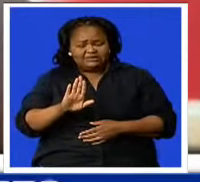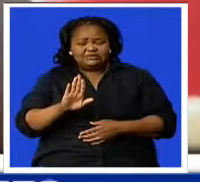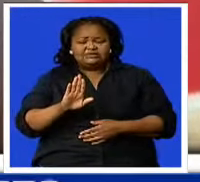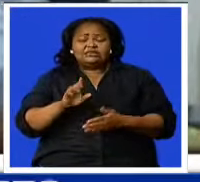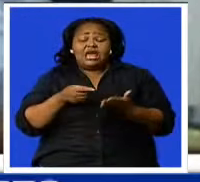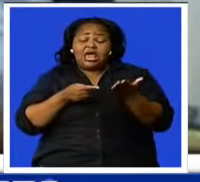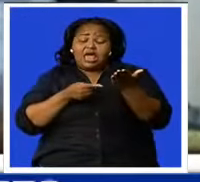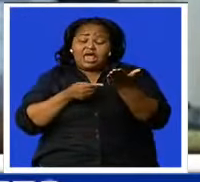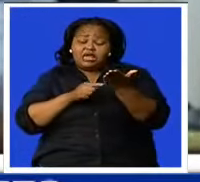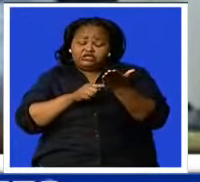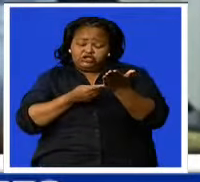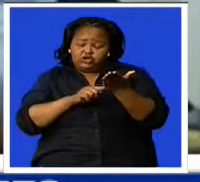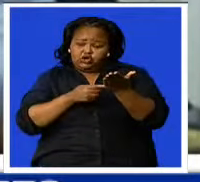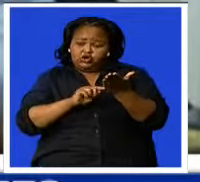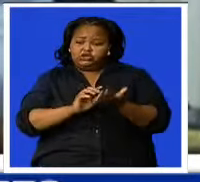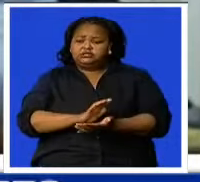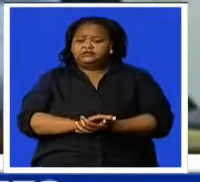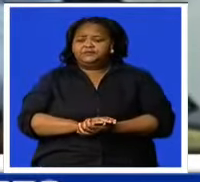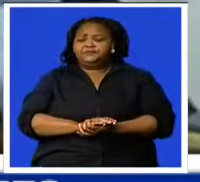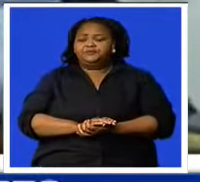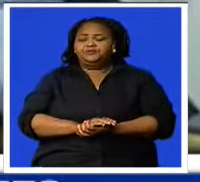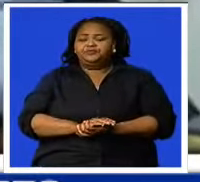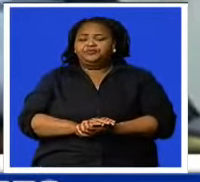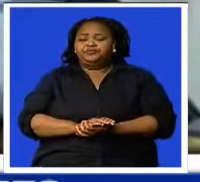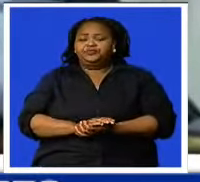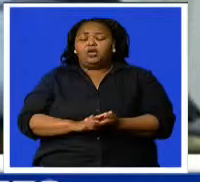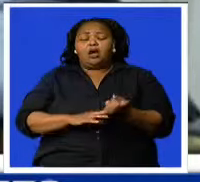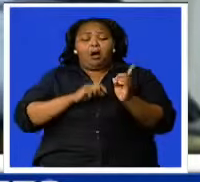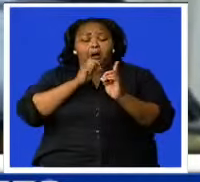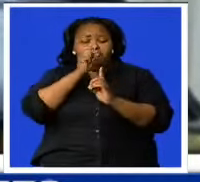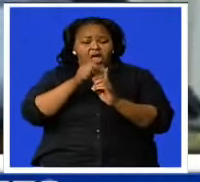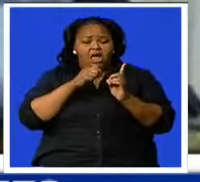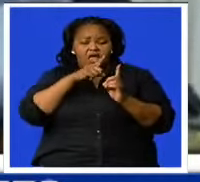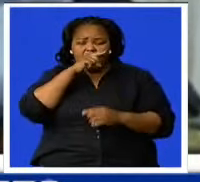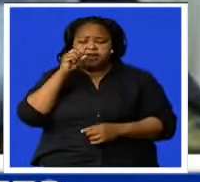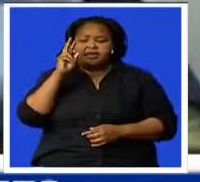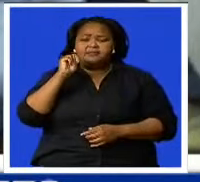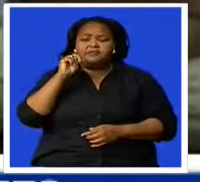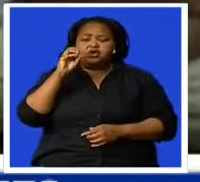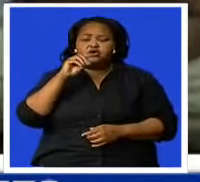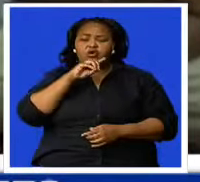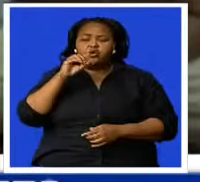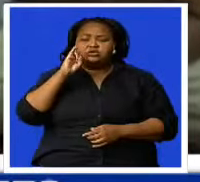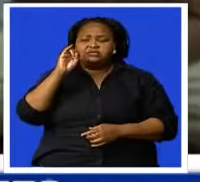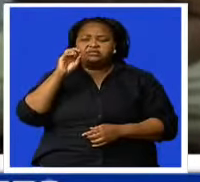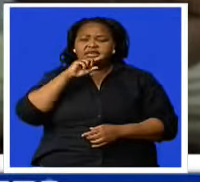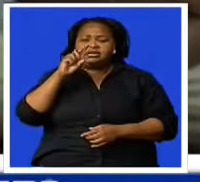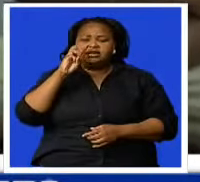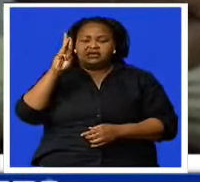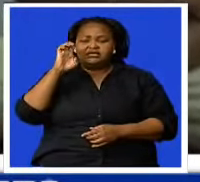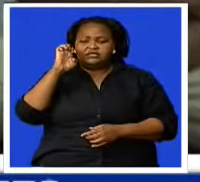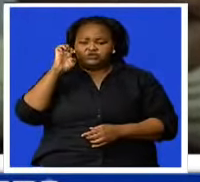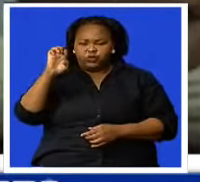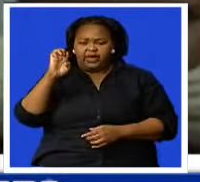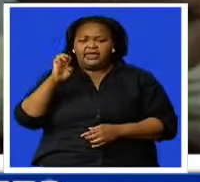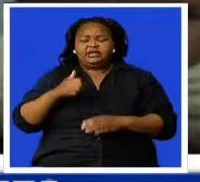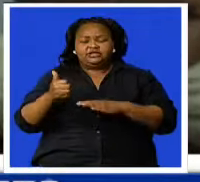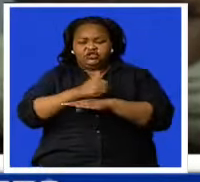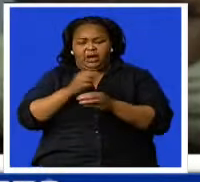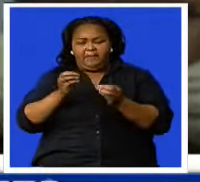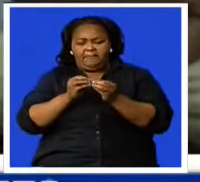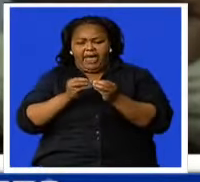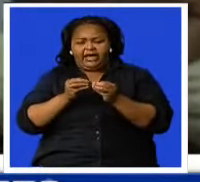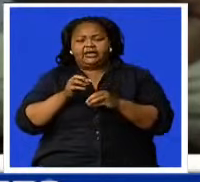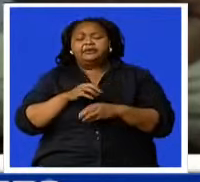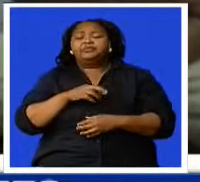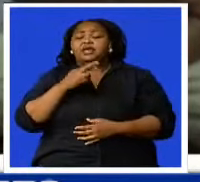bear. Nozizwe Mulela lokhulumela ibhange le First National Bank uthi balibhange batawuchubeka babasekele abantu labasha bade